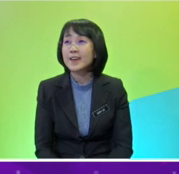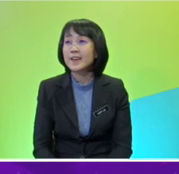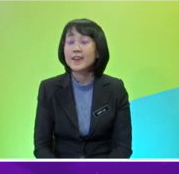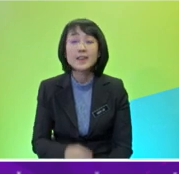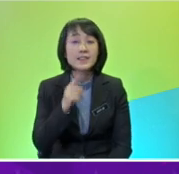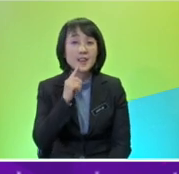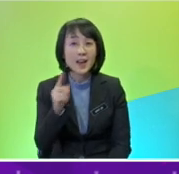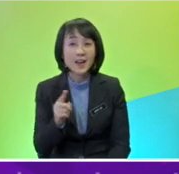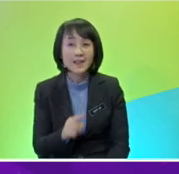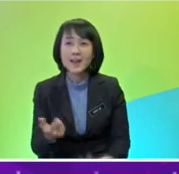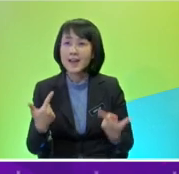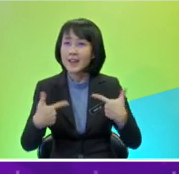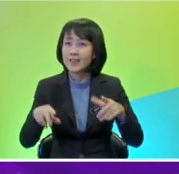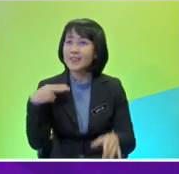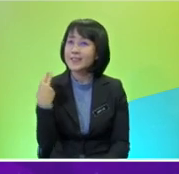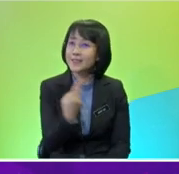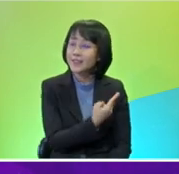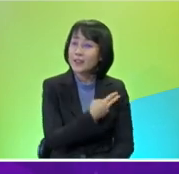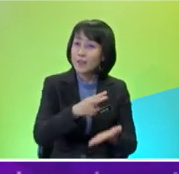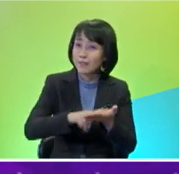Zahra, let's read a book.